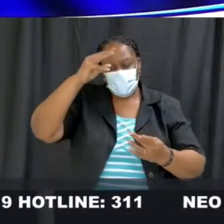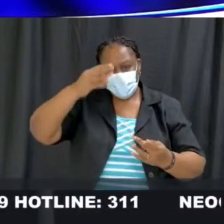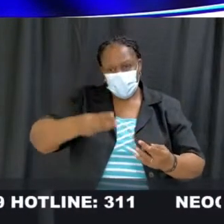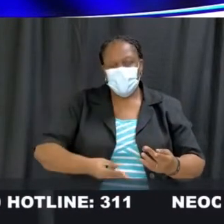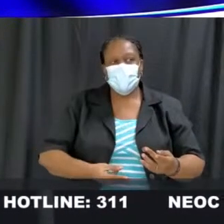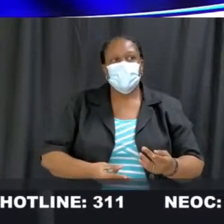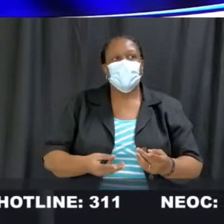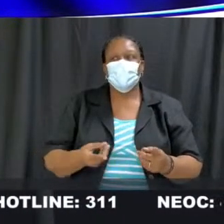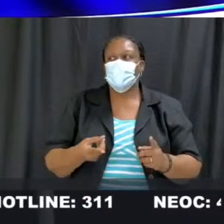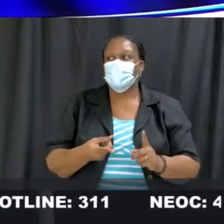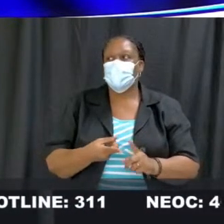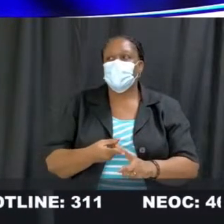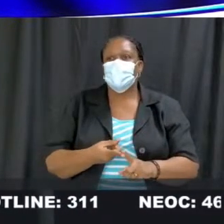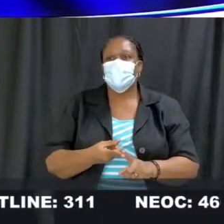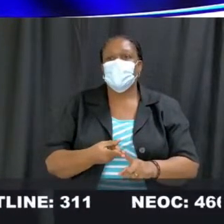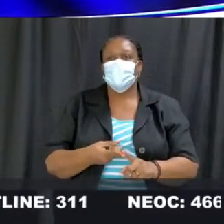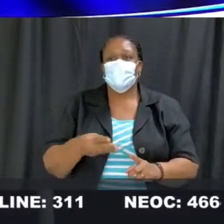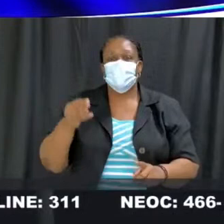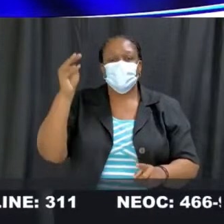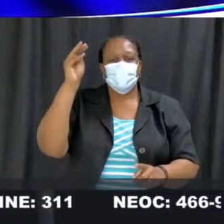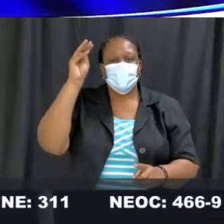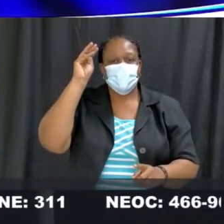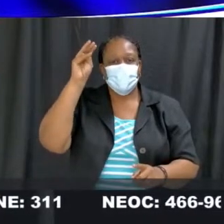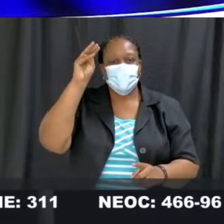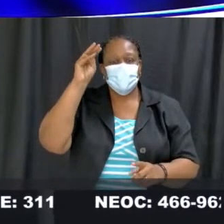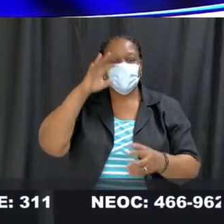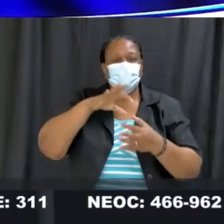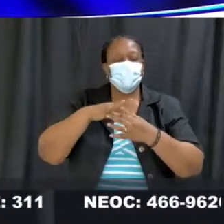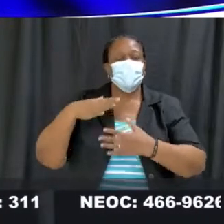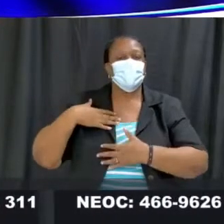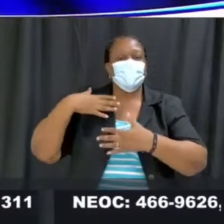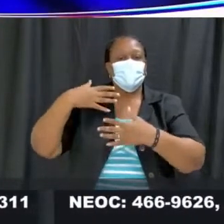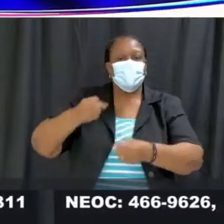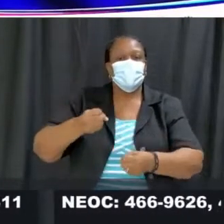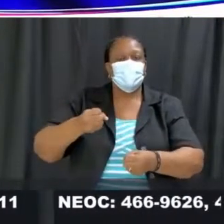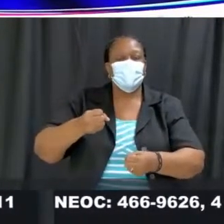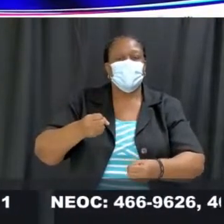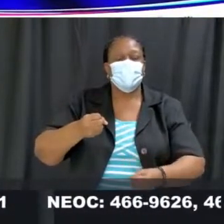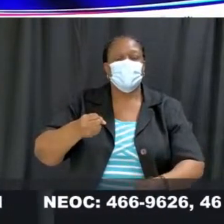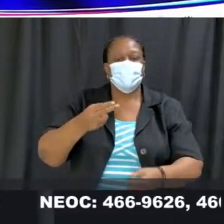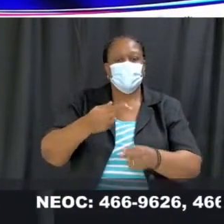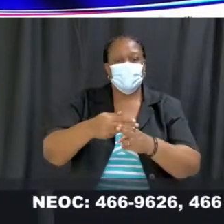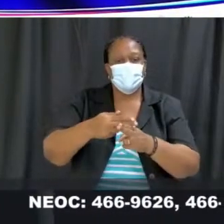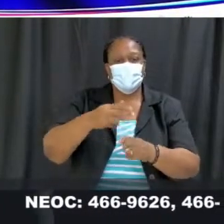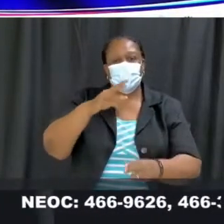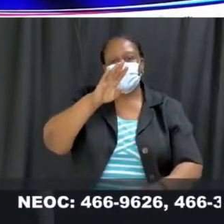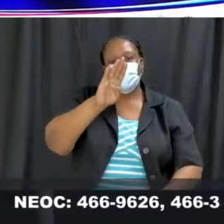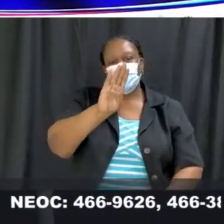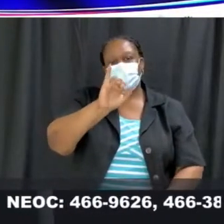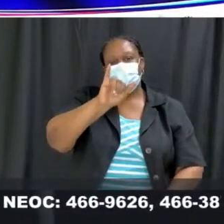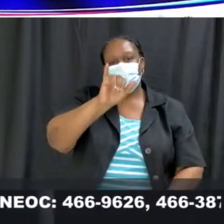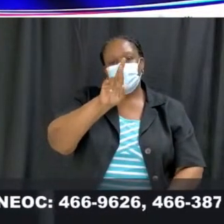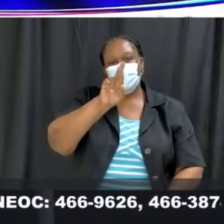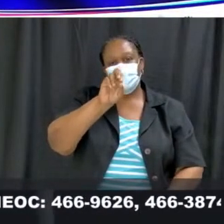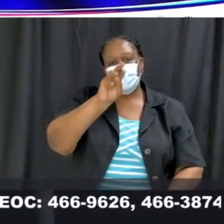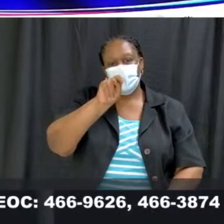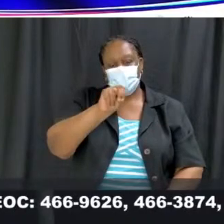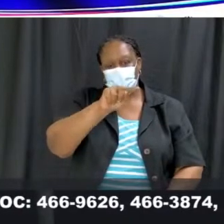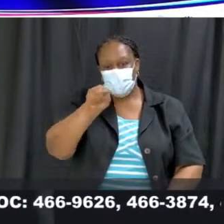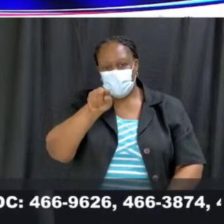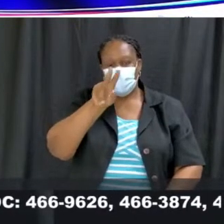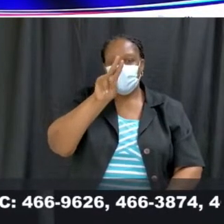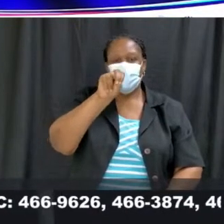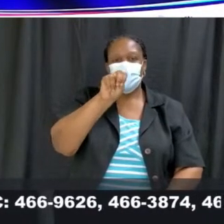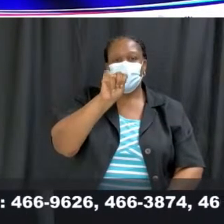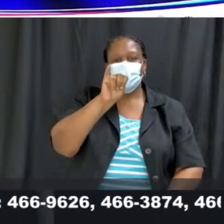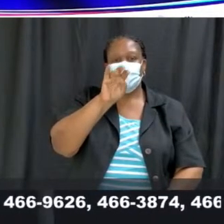welcome to the Minister of Health, the Honorable Akila Byron Nisbet, who is here